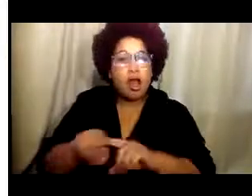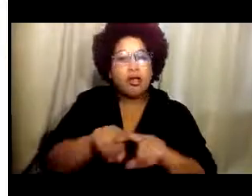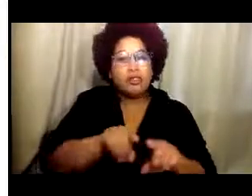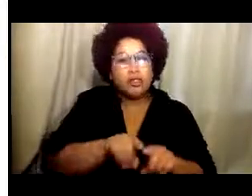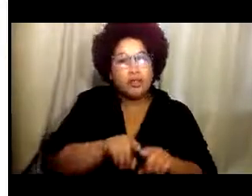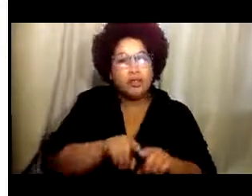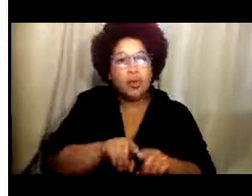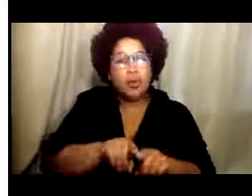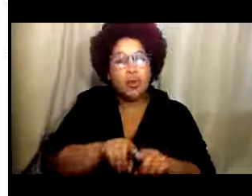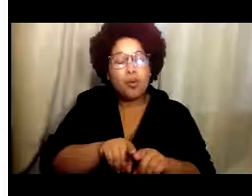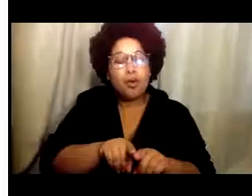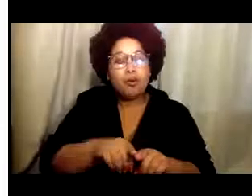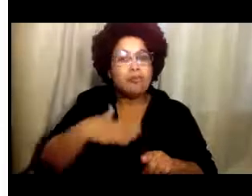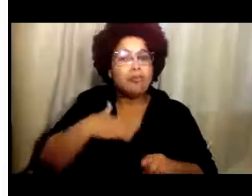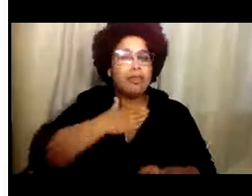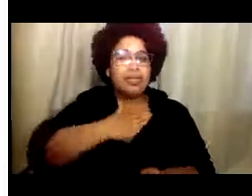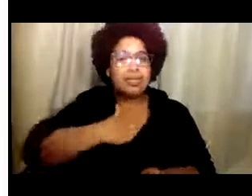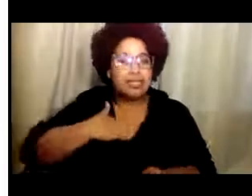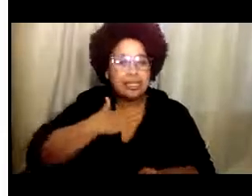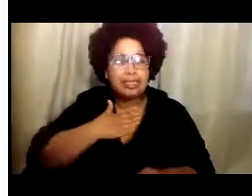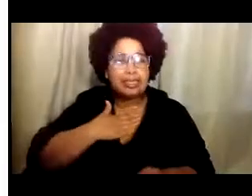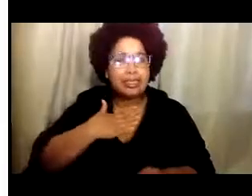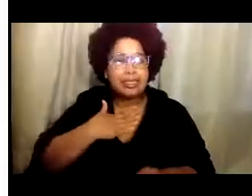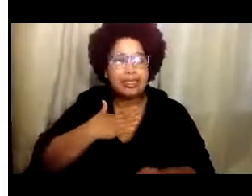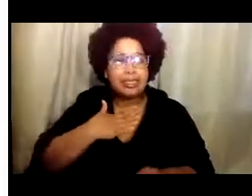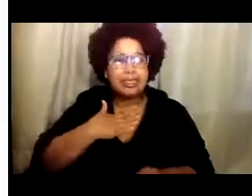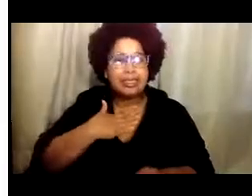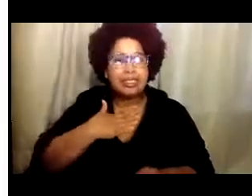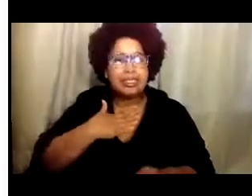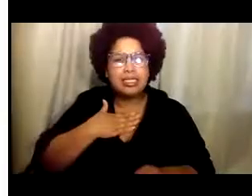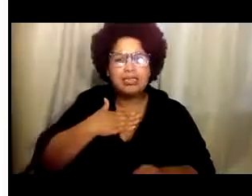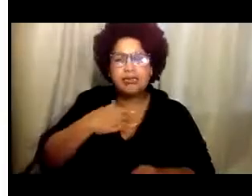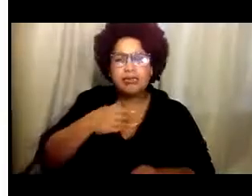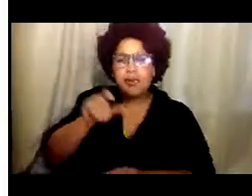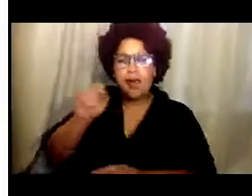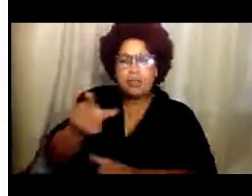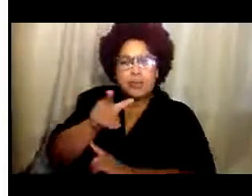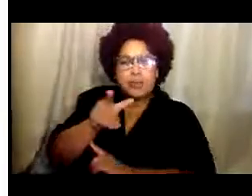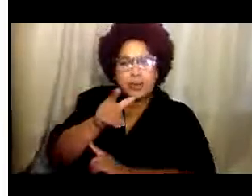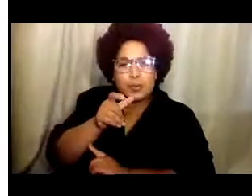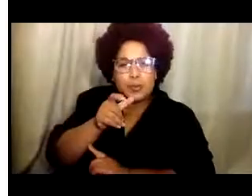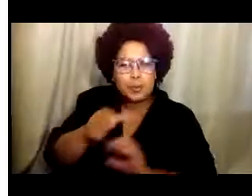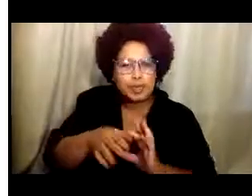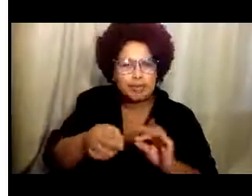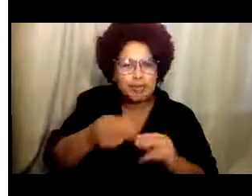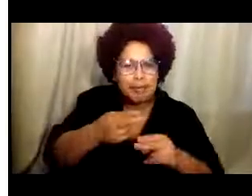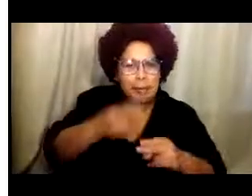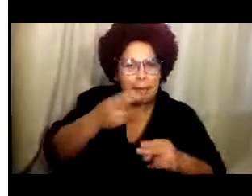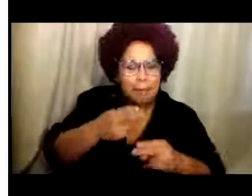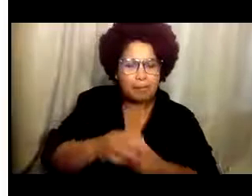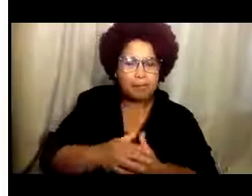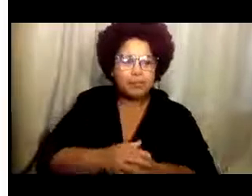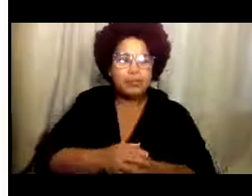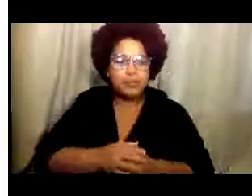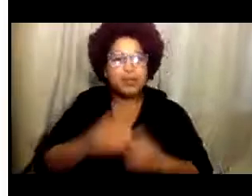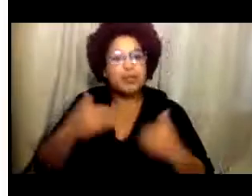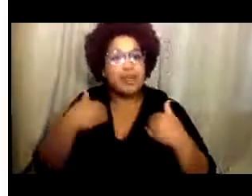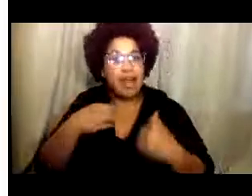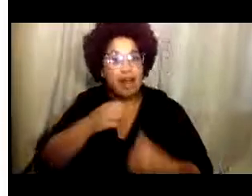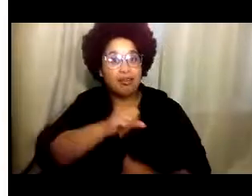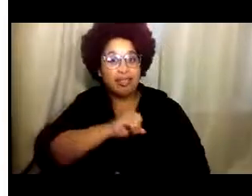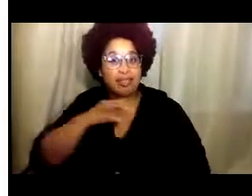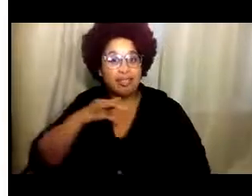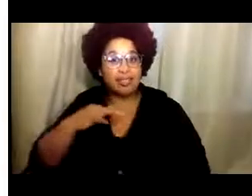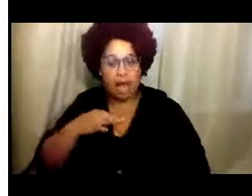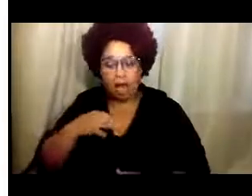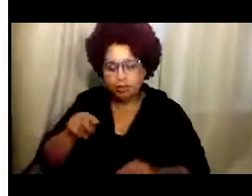of your screen who you're referring the question to. We have staff monitoring and responding